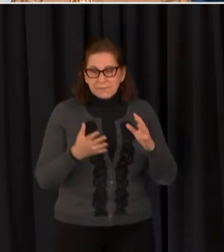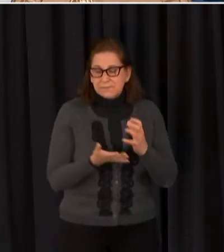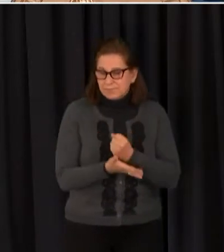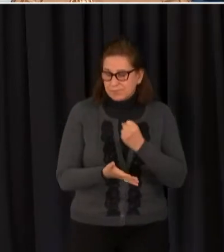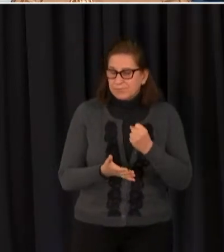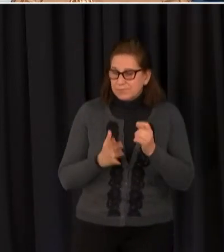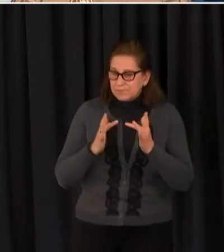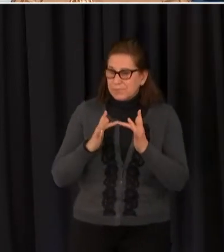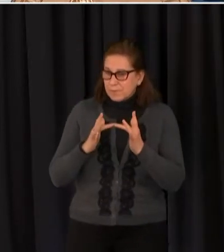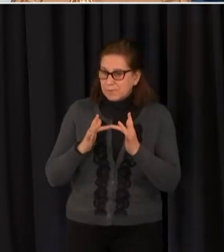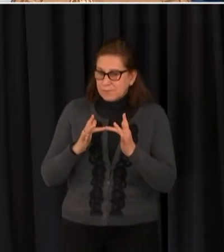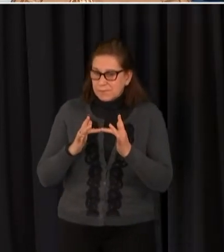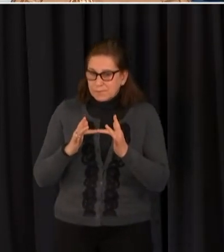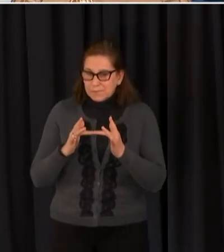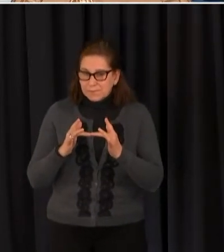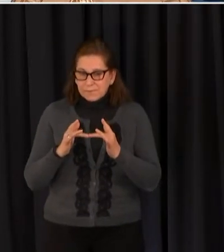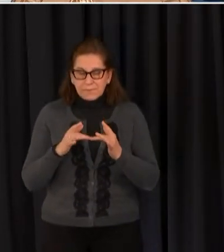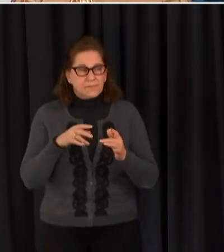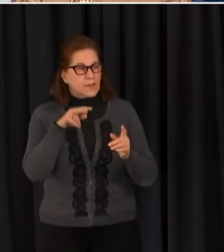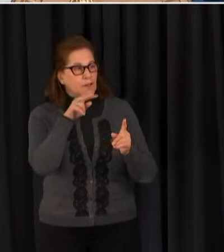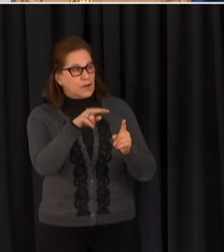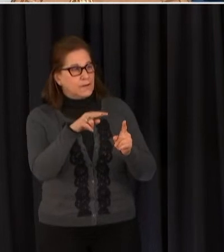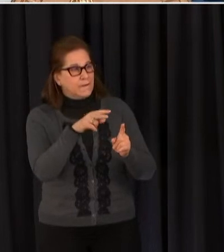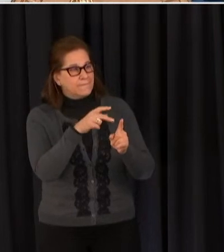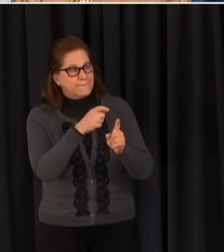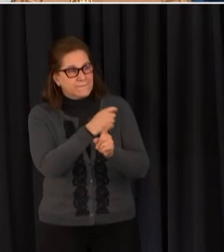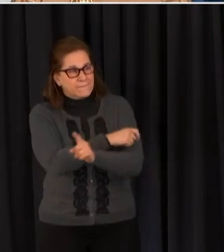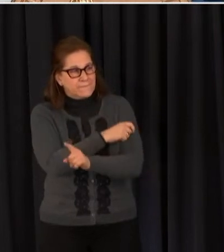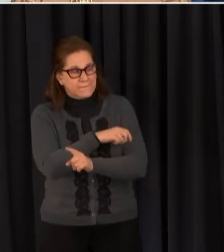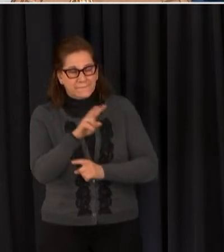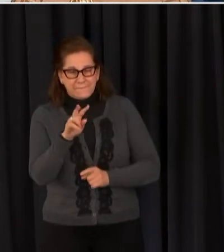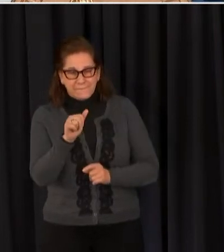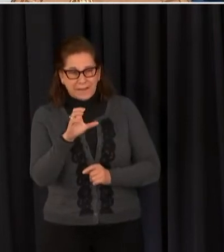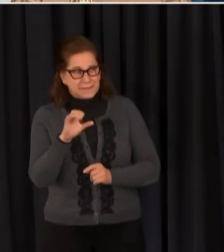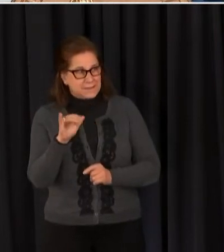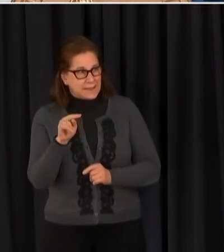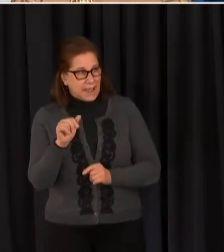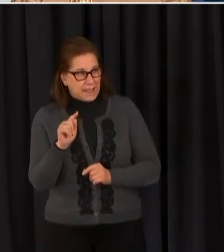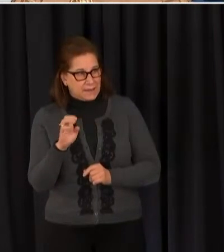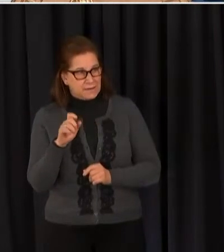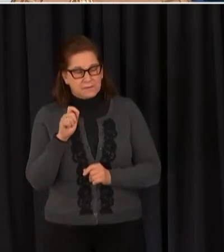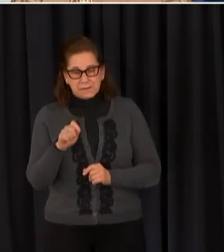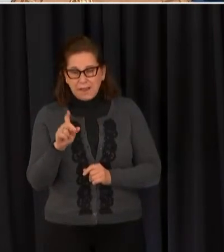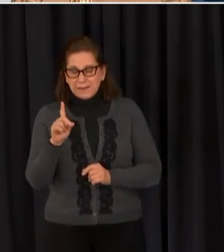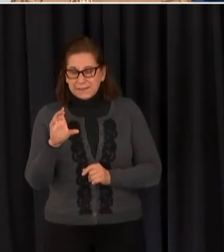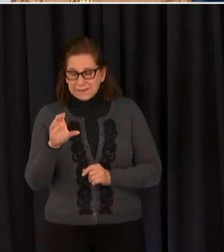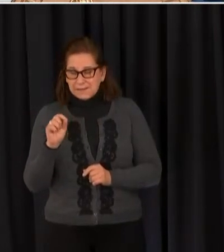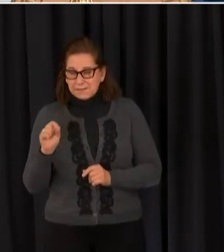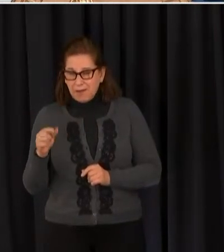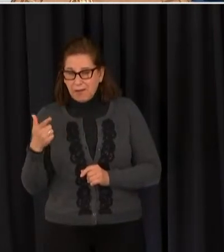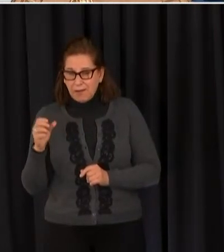at vaccinate.dc.gov. You may call also using this number,